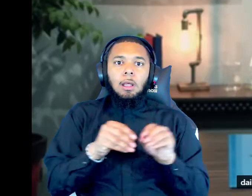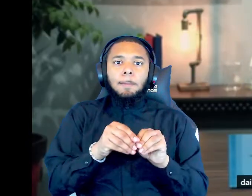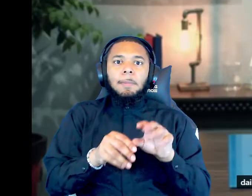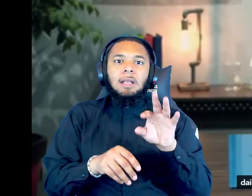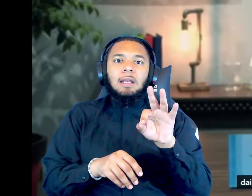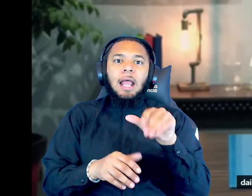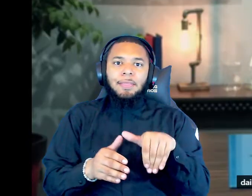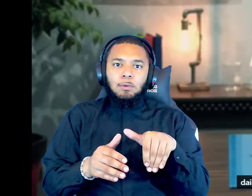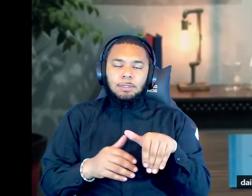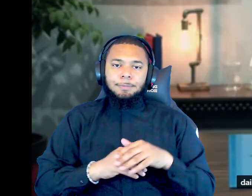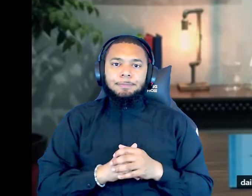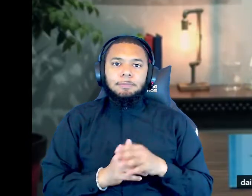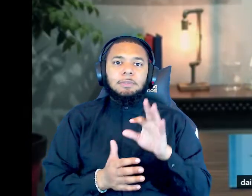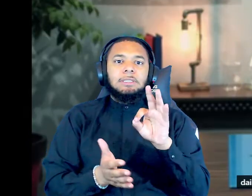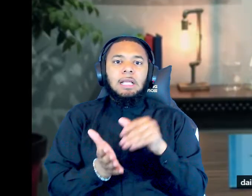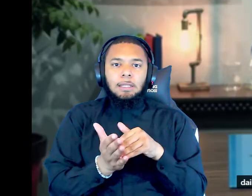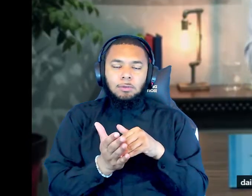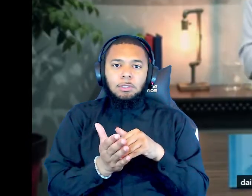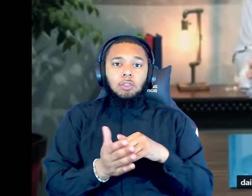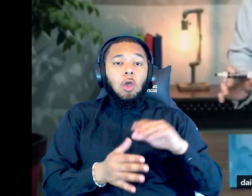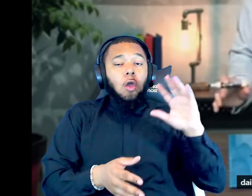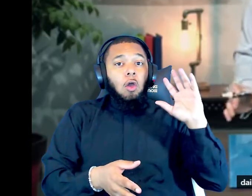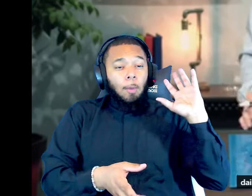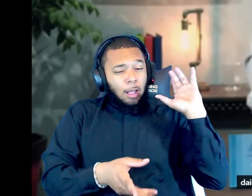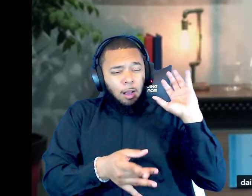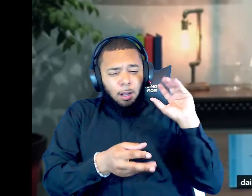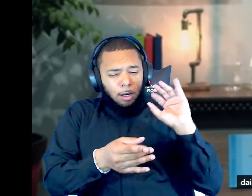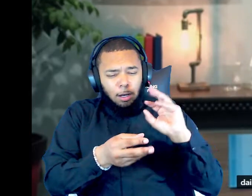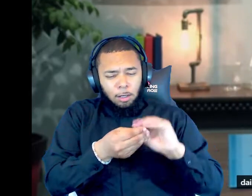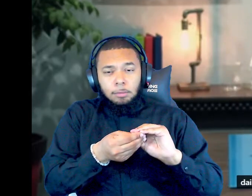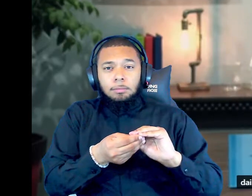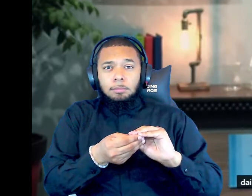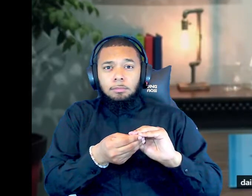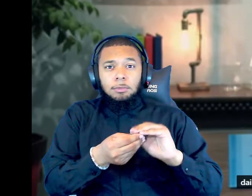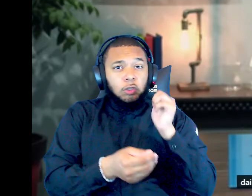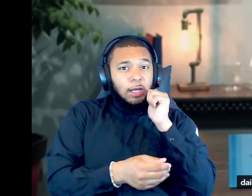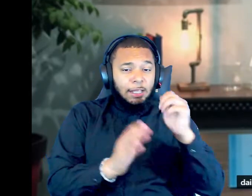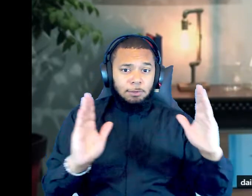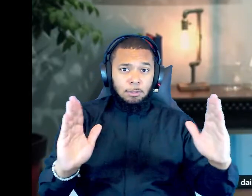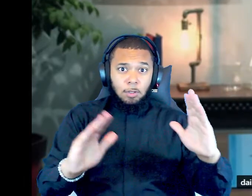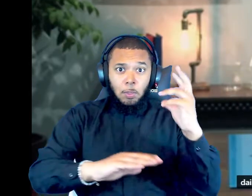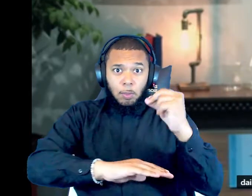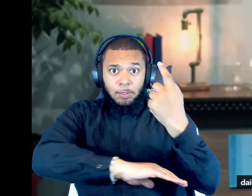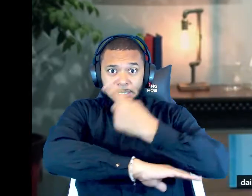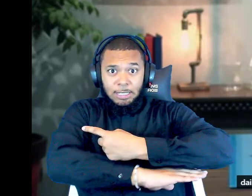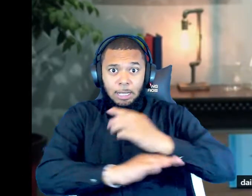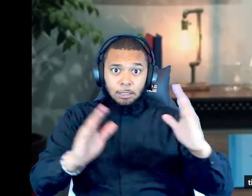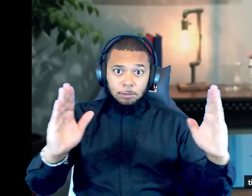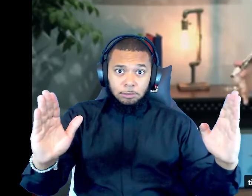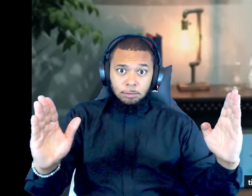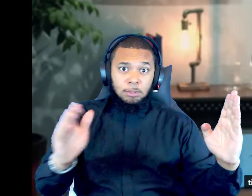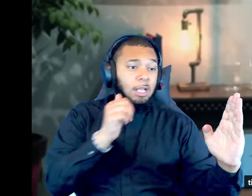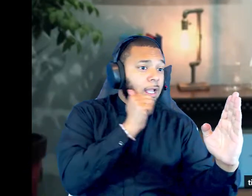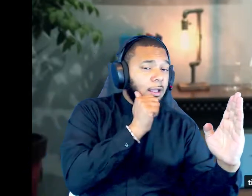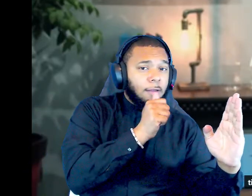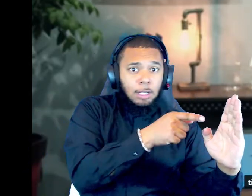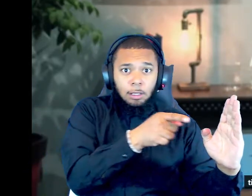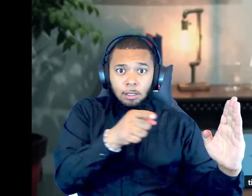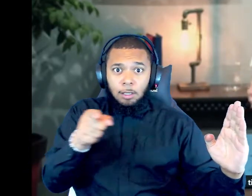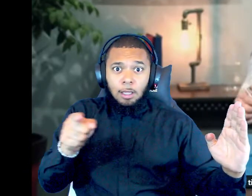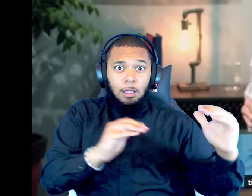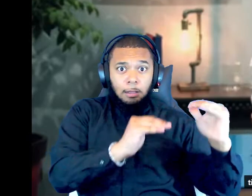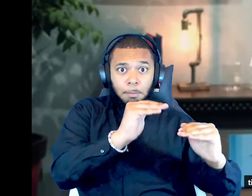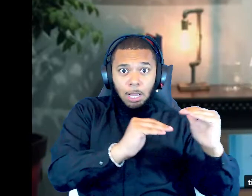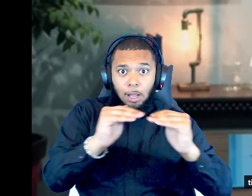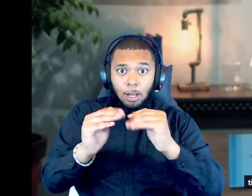add all of these daily balances together, we have $9,000 cumulatively over the month of this days